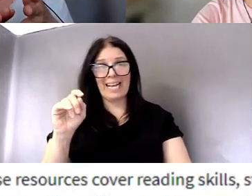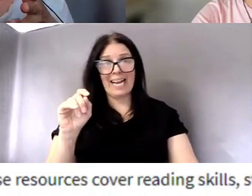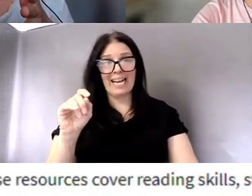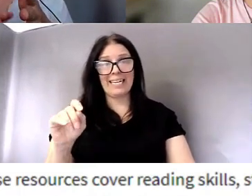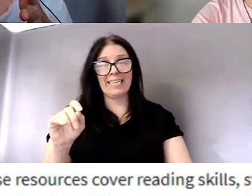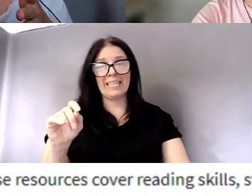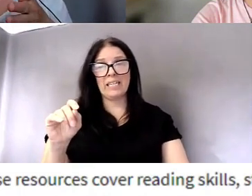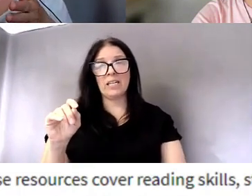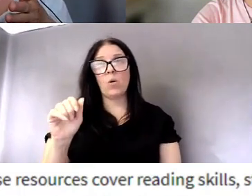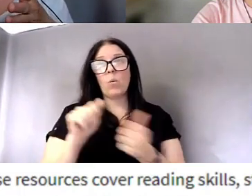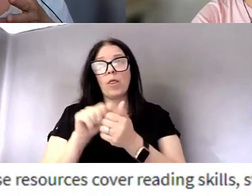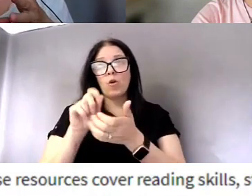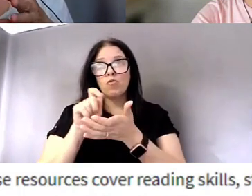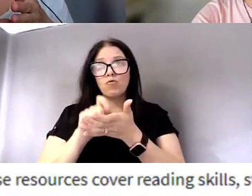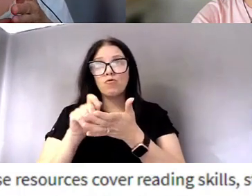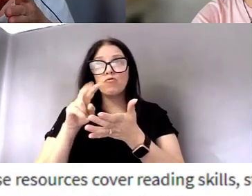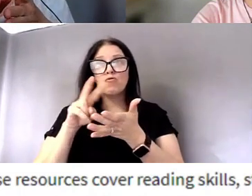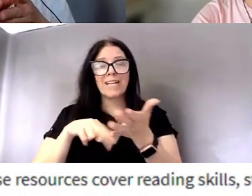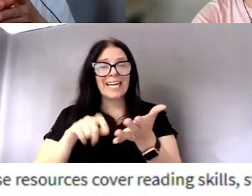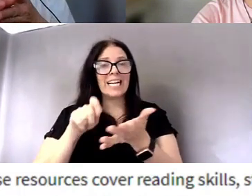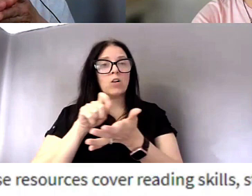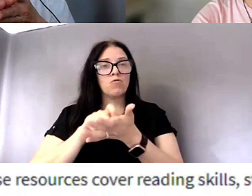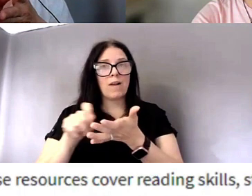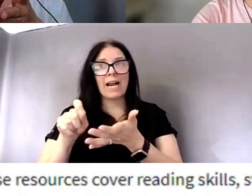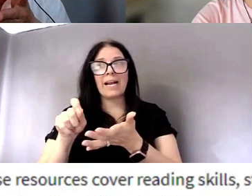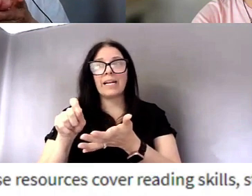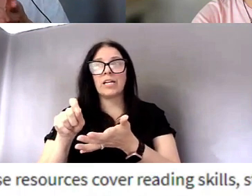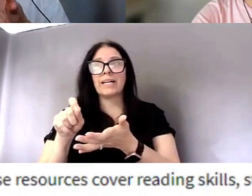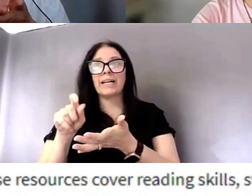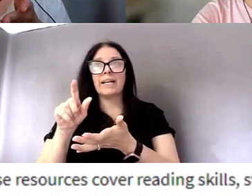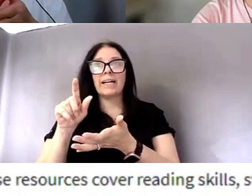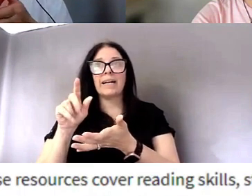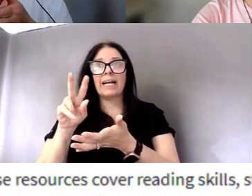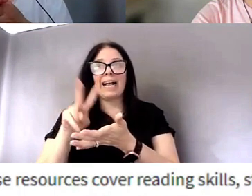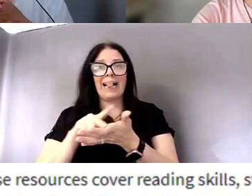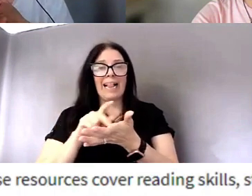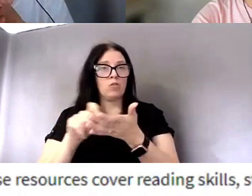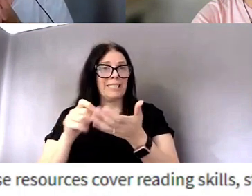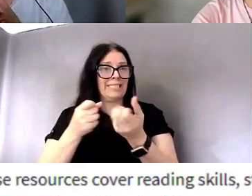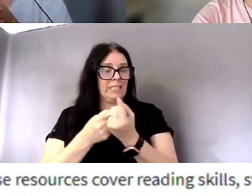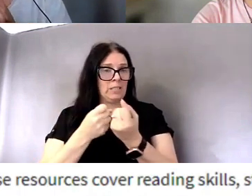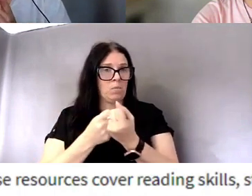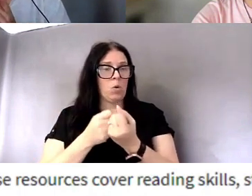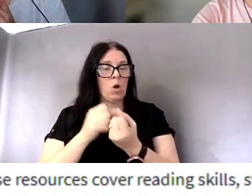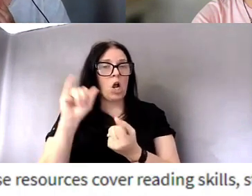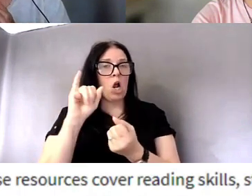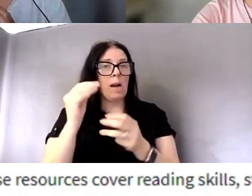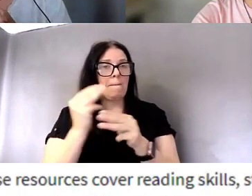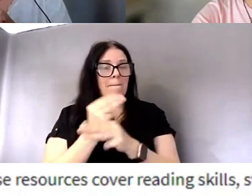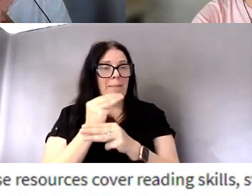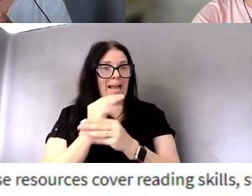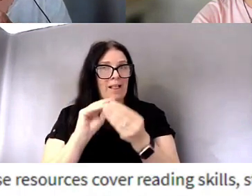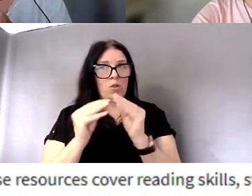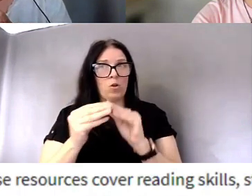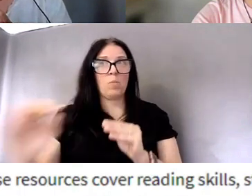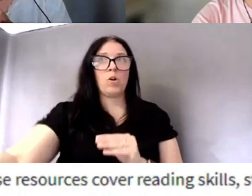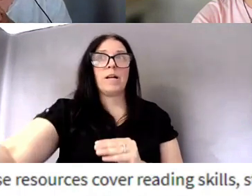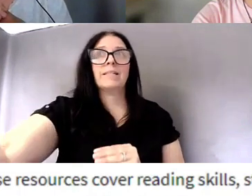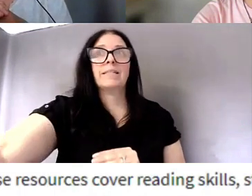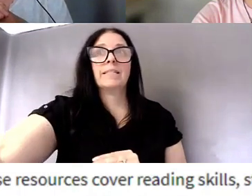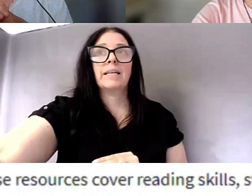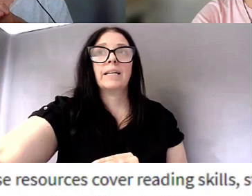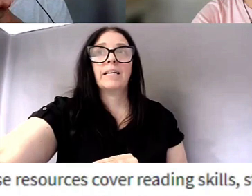reading, writing, literacy, supports, and math numeracy